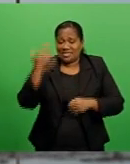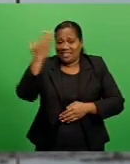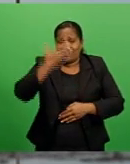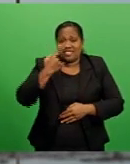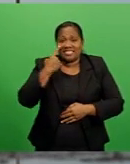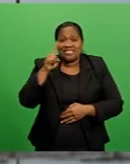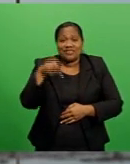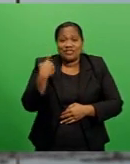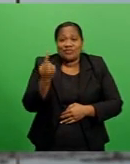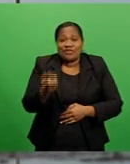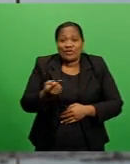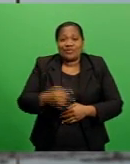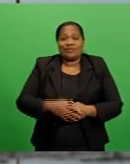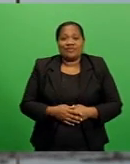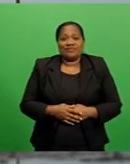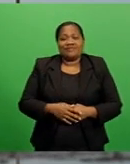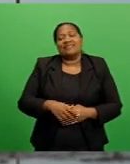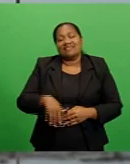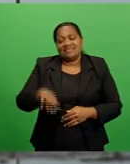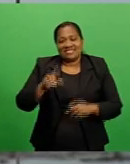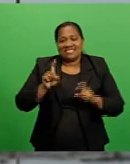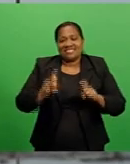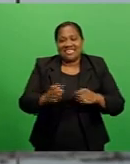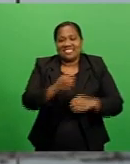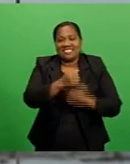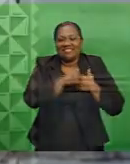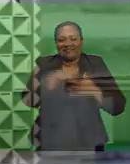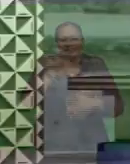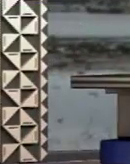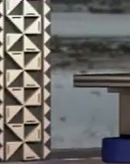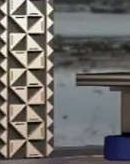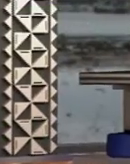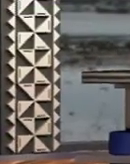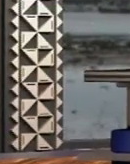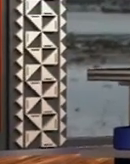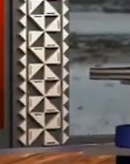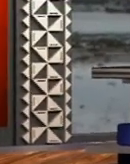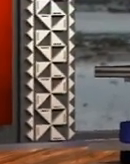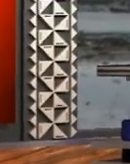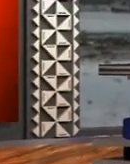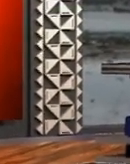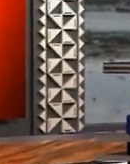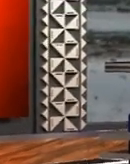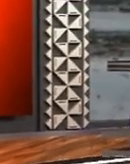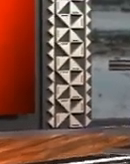you again tomorrow. Until then, stay safe. Modemanda.